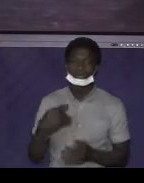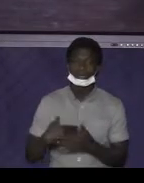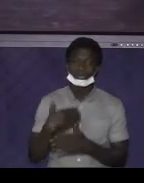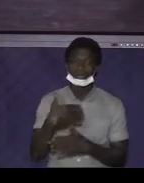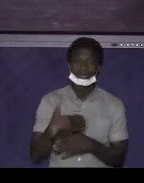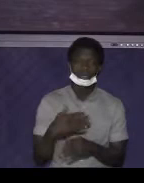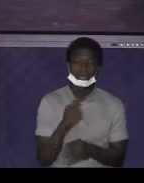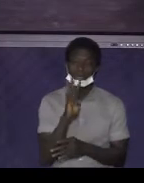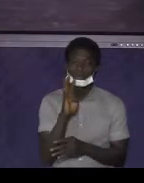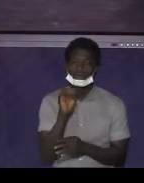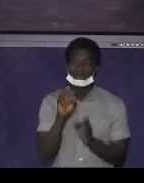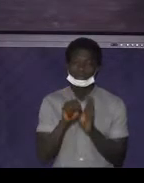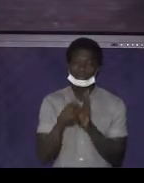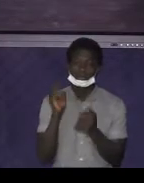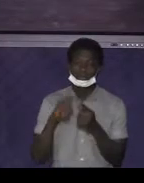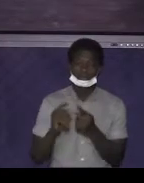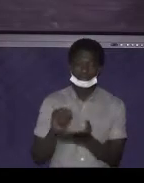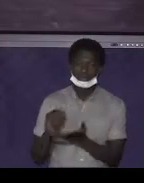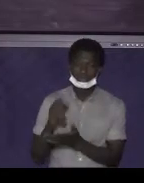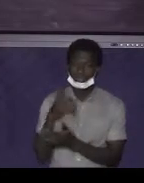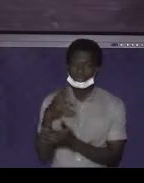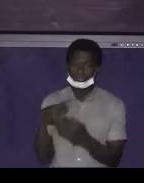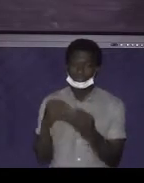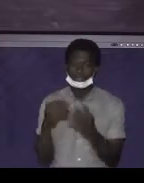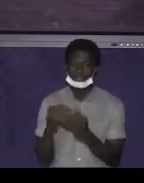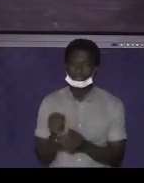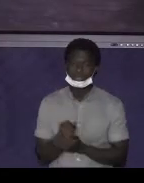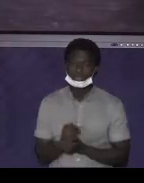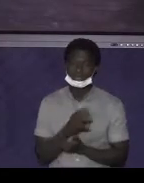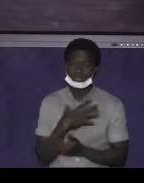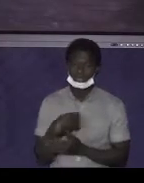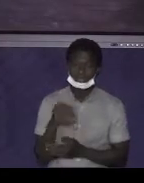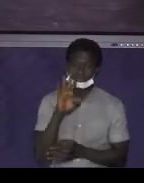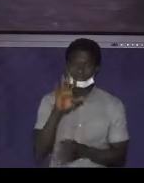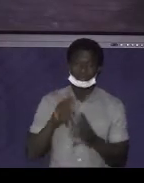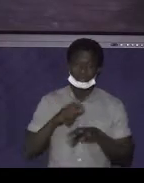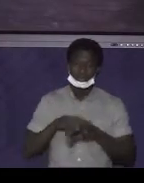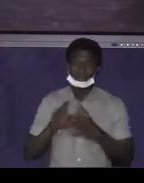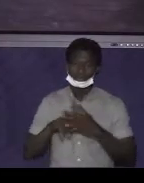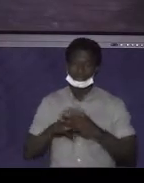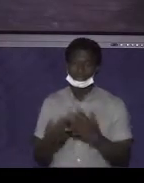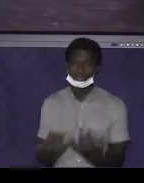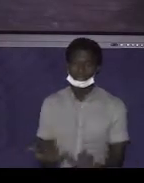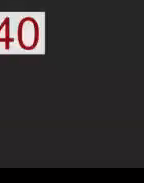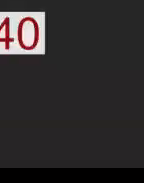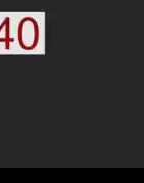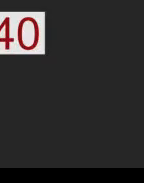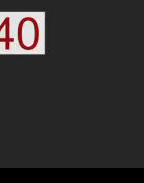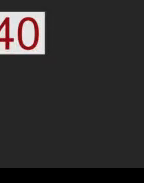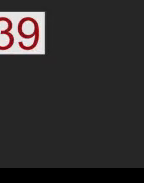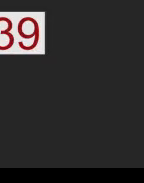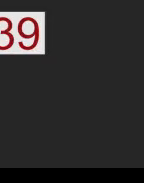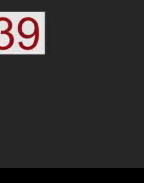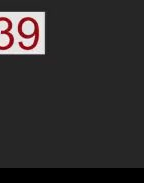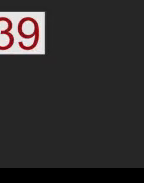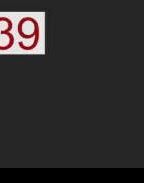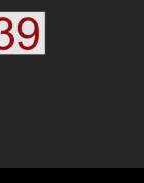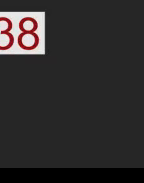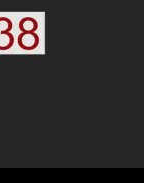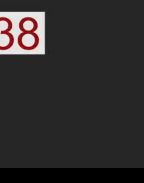next 40 seconds to write 3 sentences. And your time starts now.